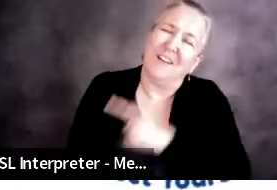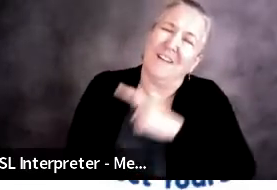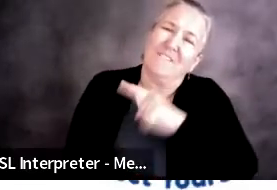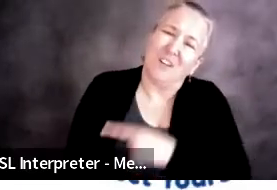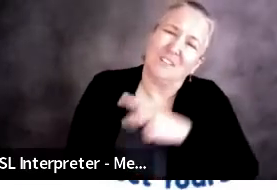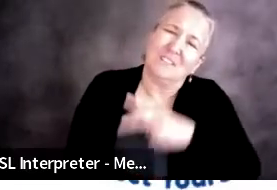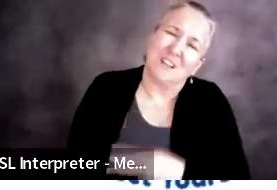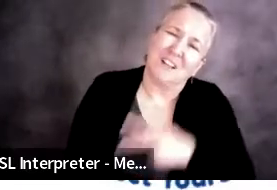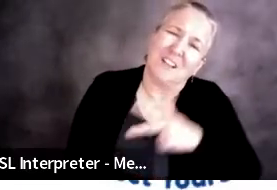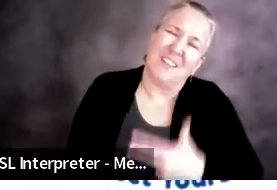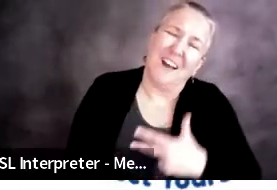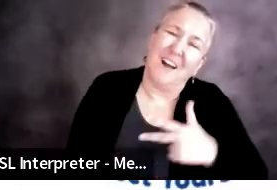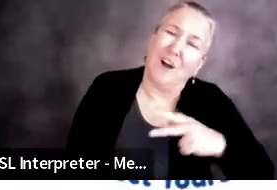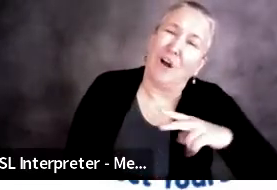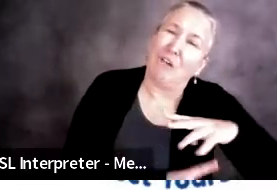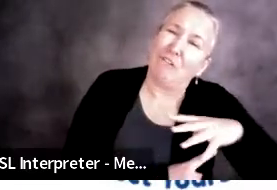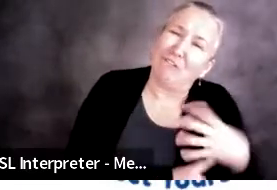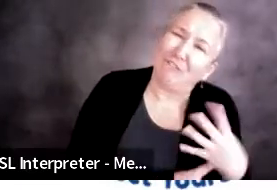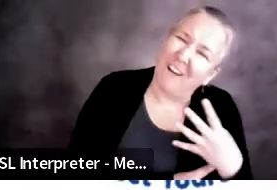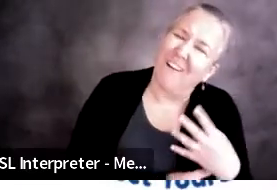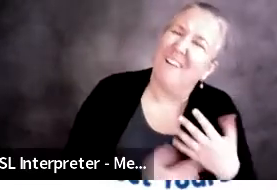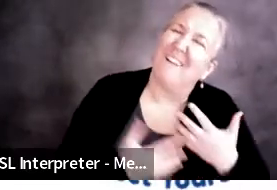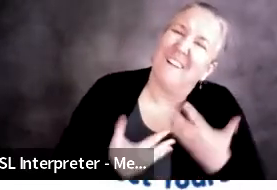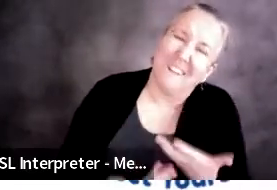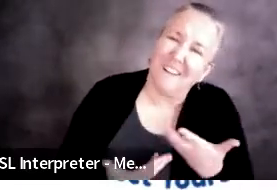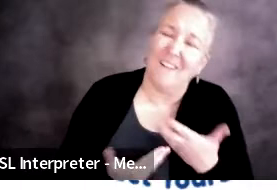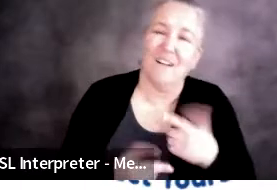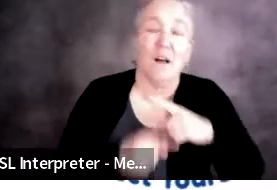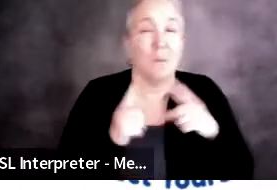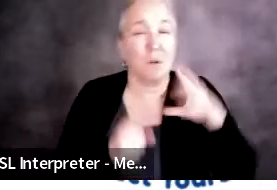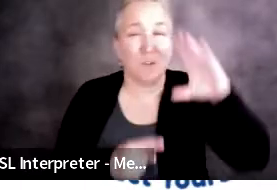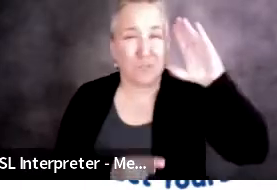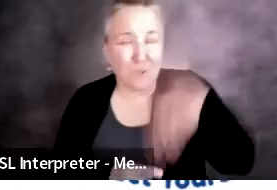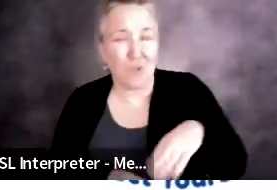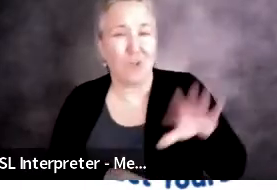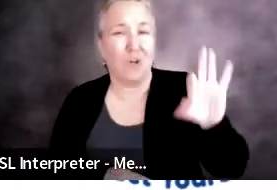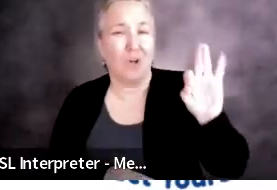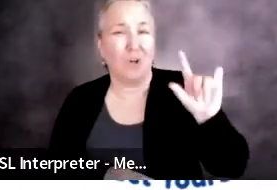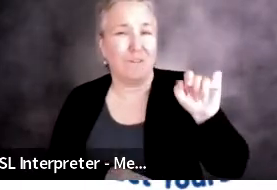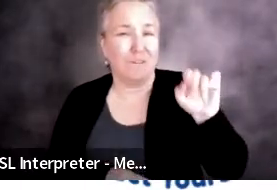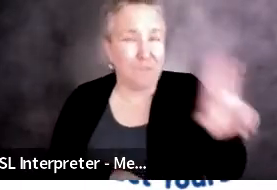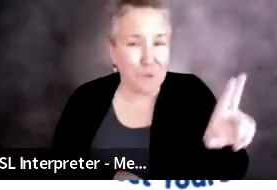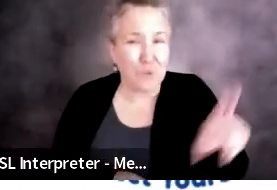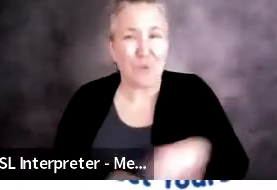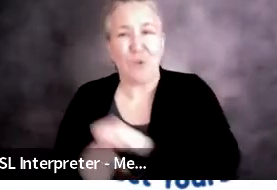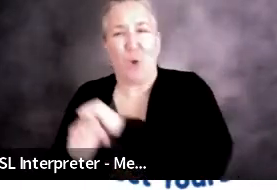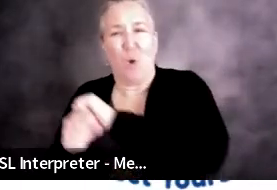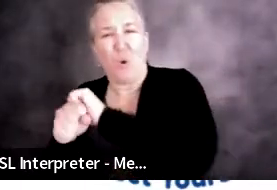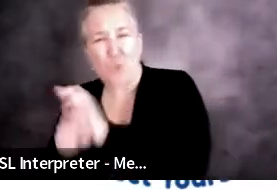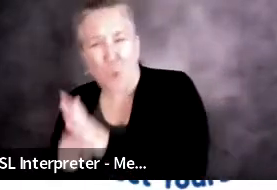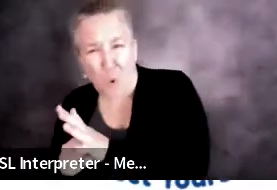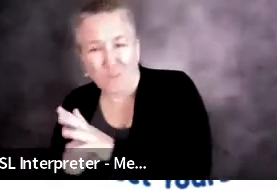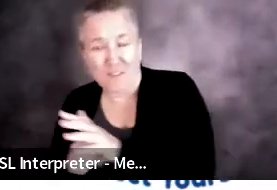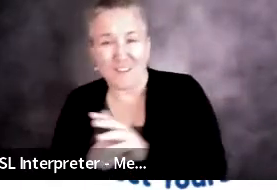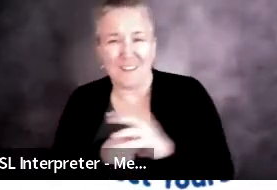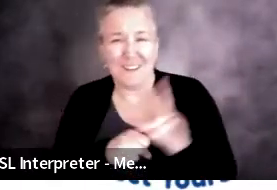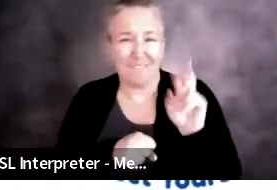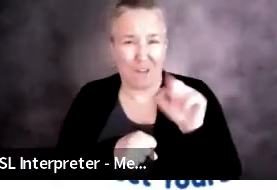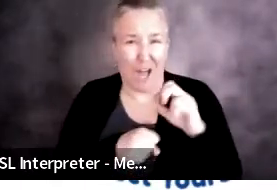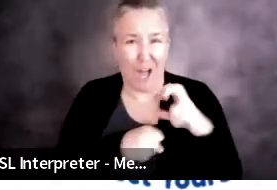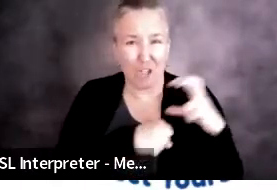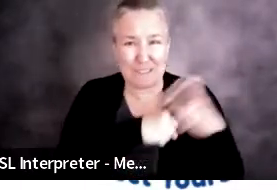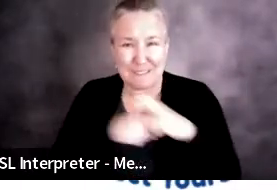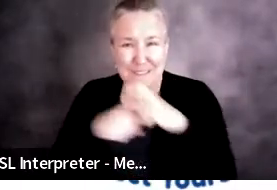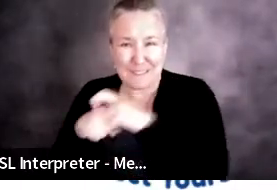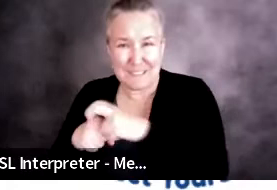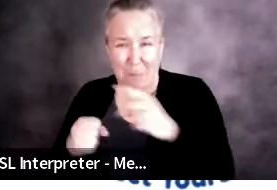that viruses like influenza and COVID-19 will mutate and change as they spread.